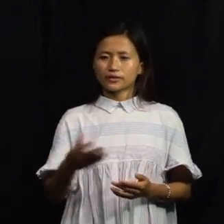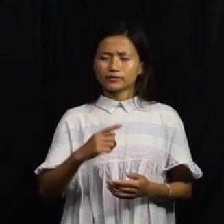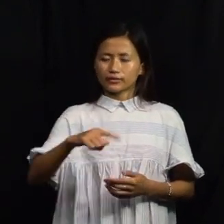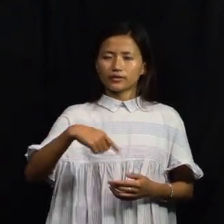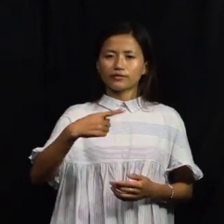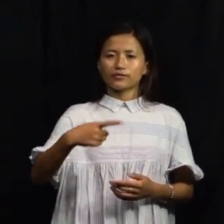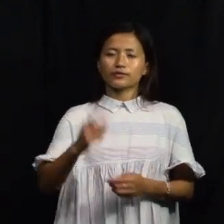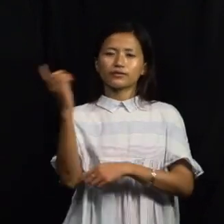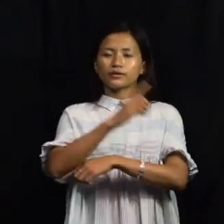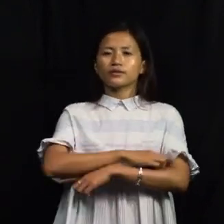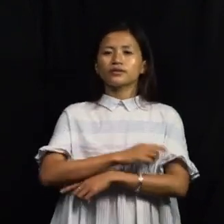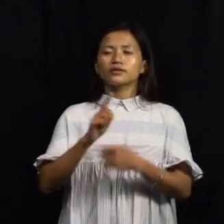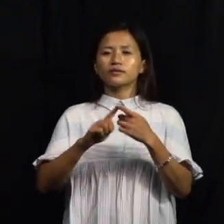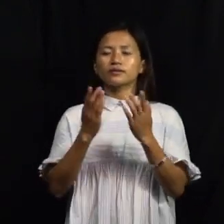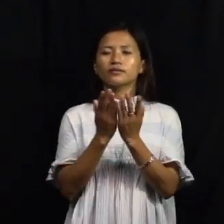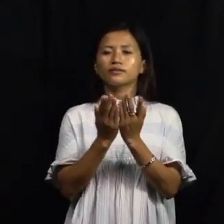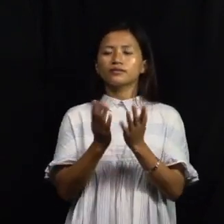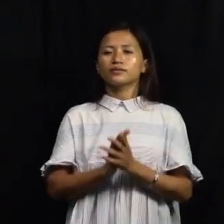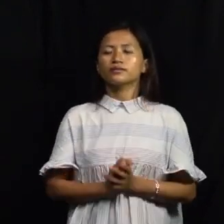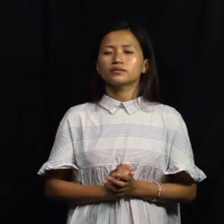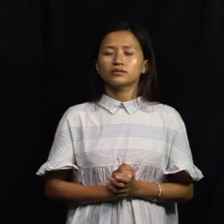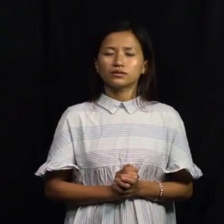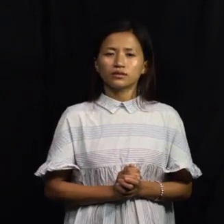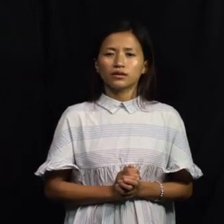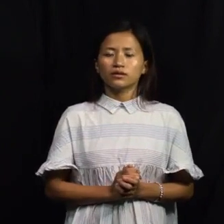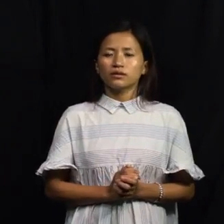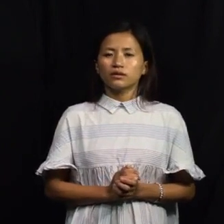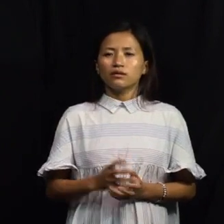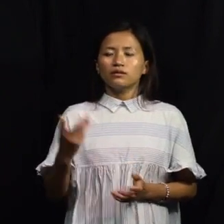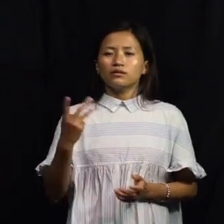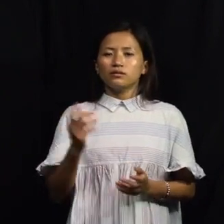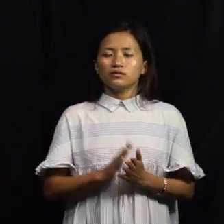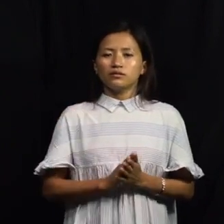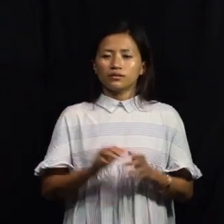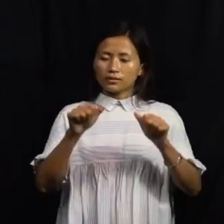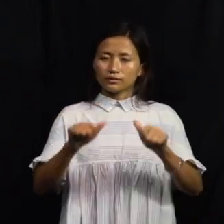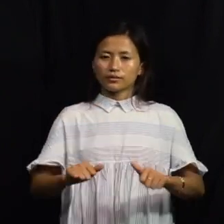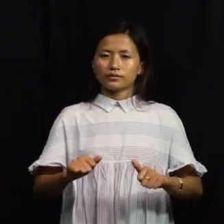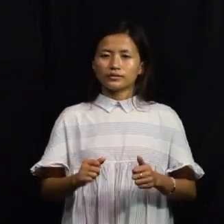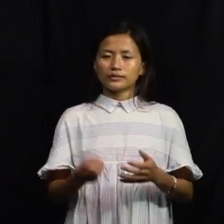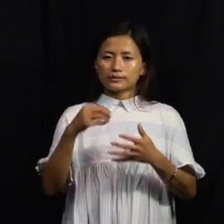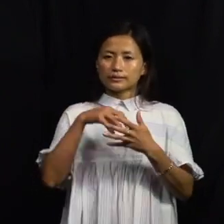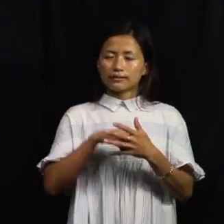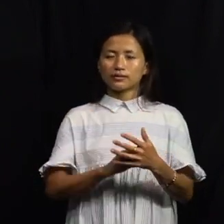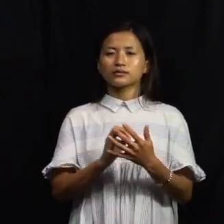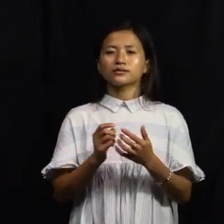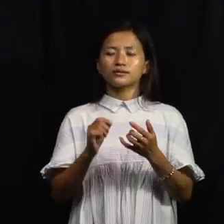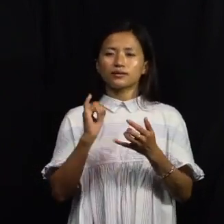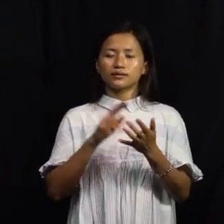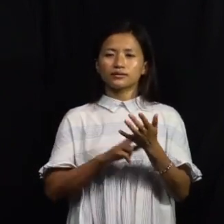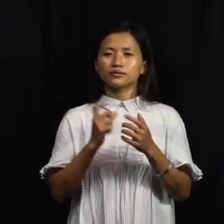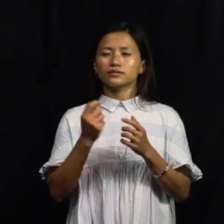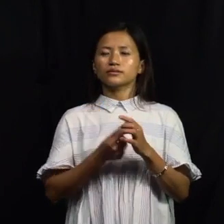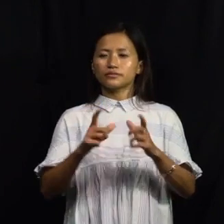So education teaches us something new every day, right? So that is how we are able to inculcate that in our